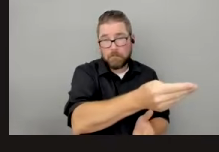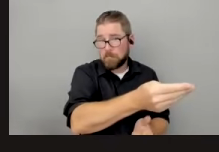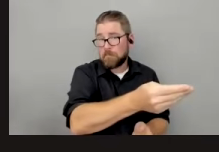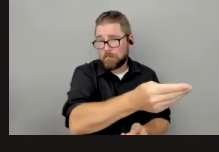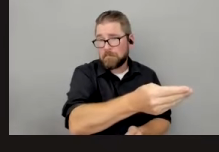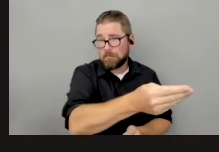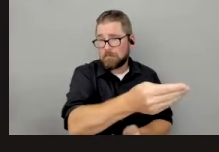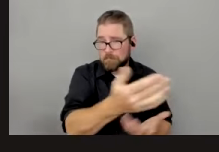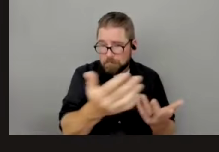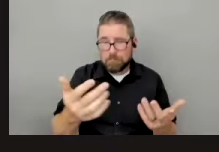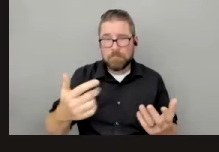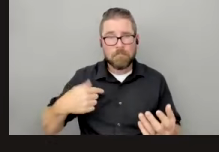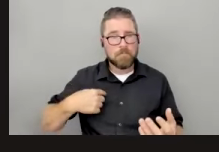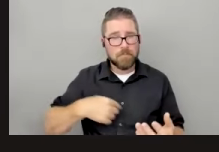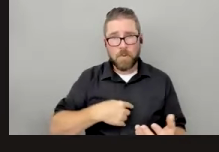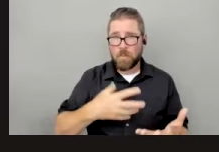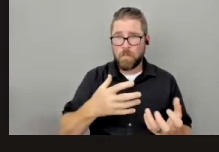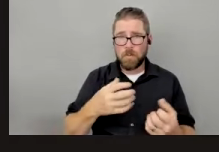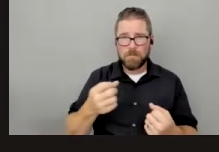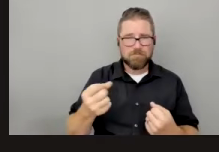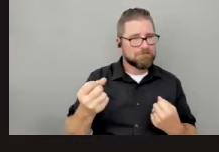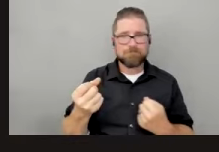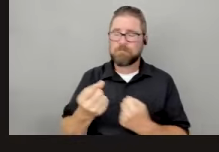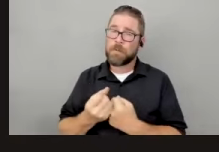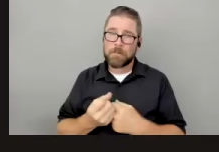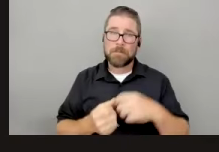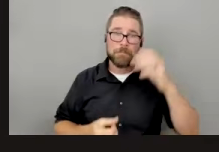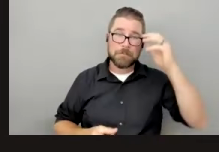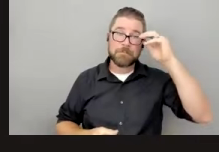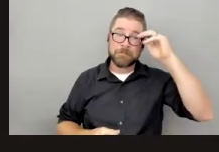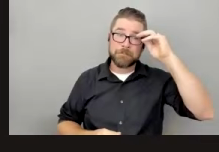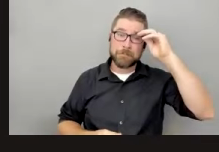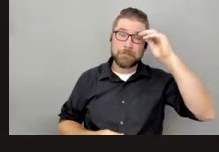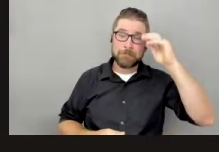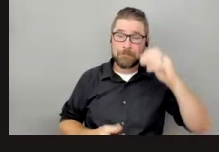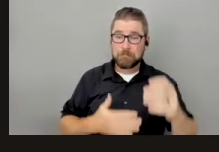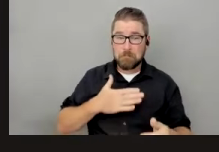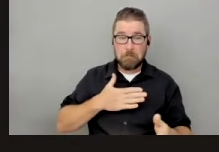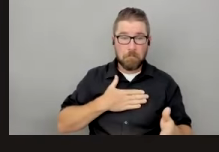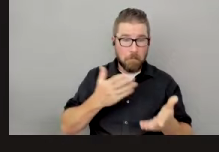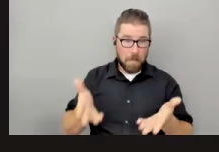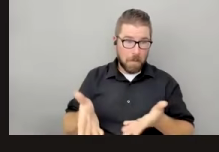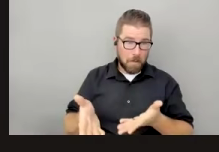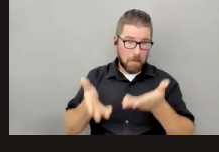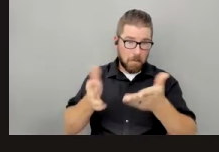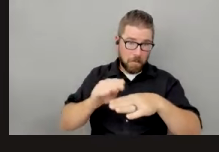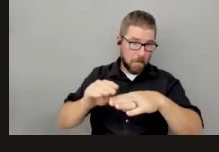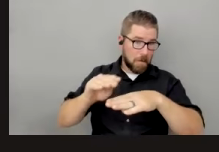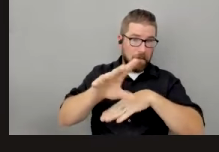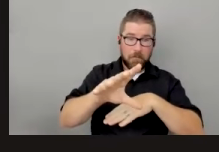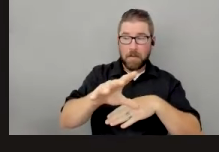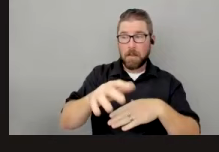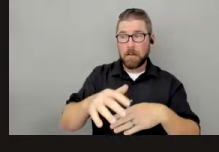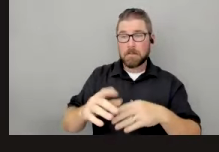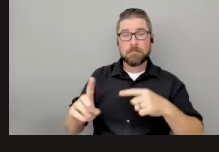to, support that student in whatever way they need. My advice would be to, have a conversation